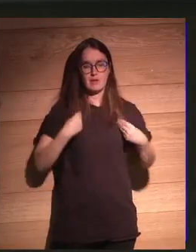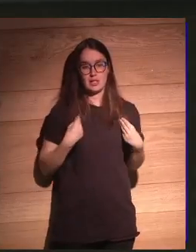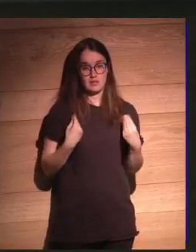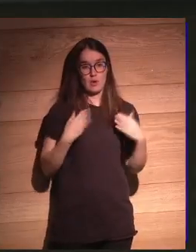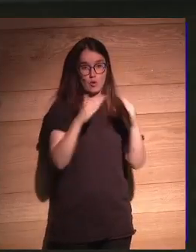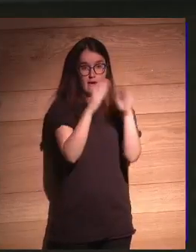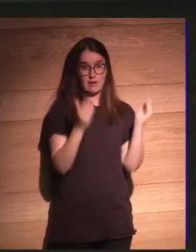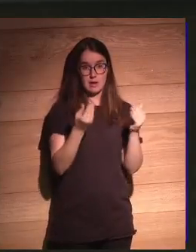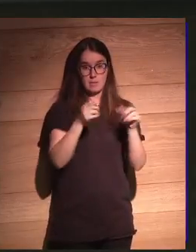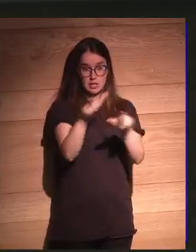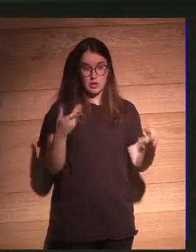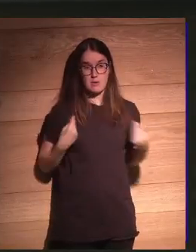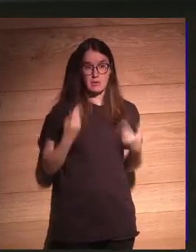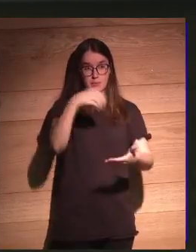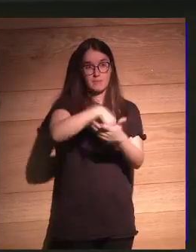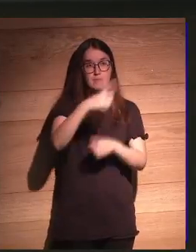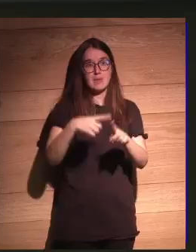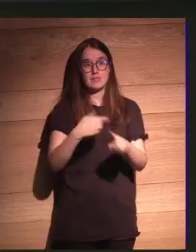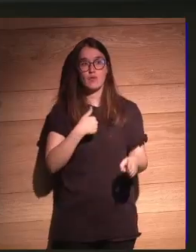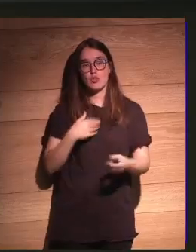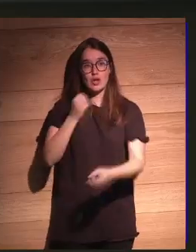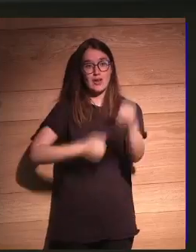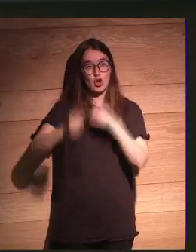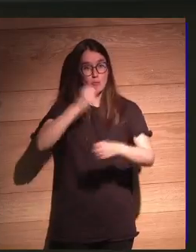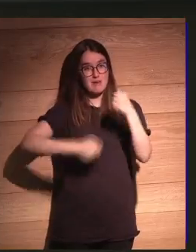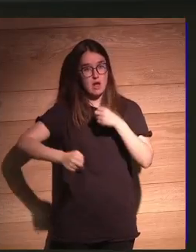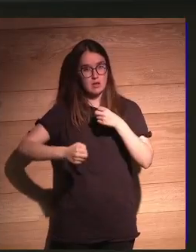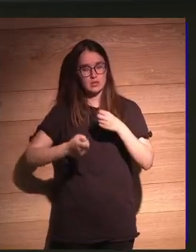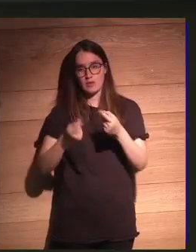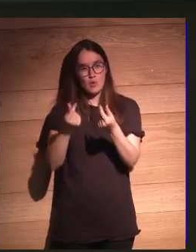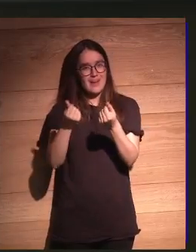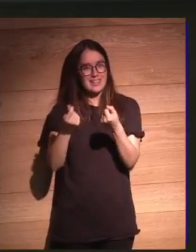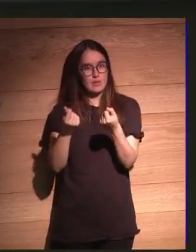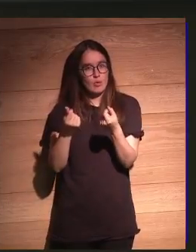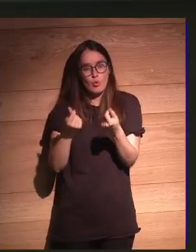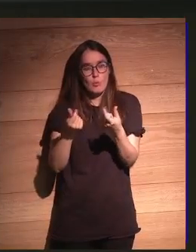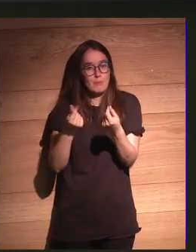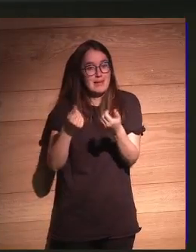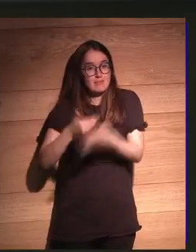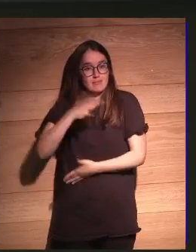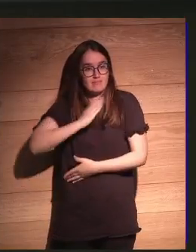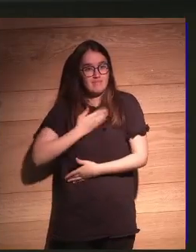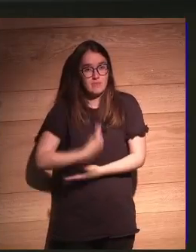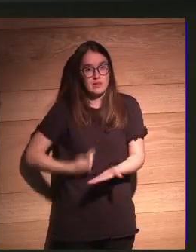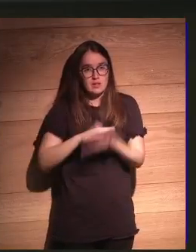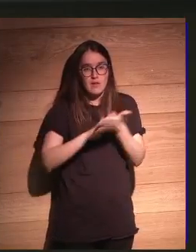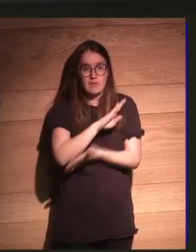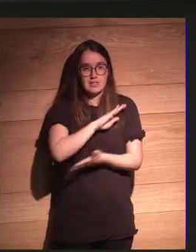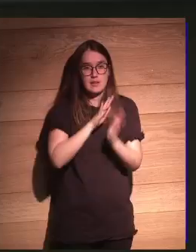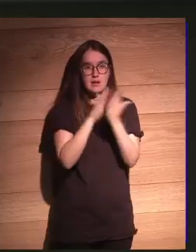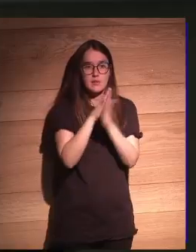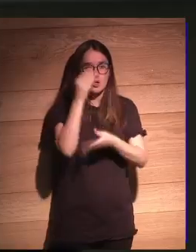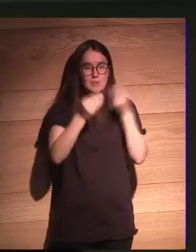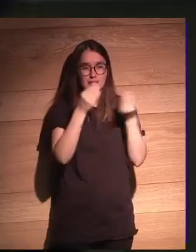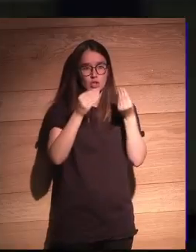as a household with people live, and the economic part as real estate, and this is